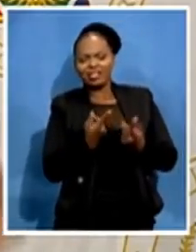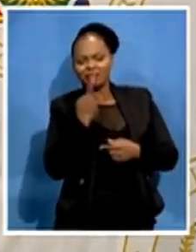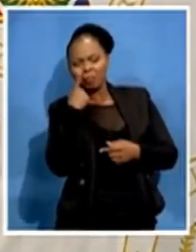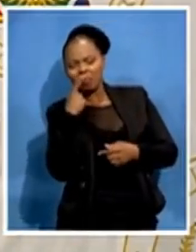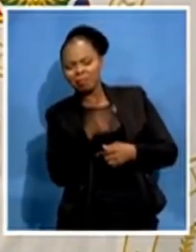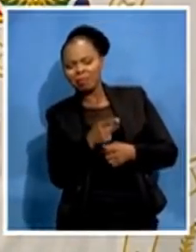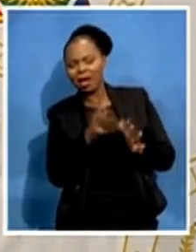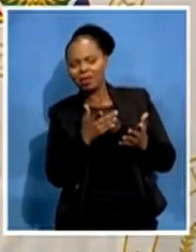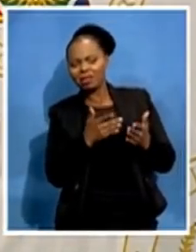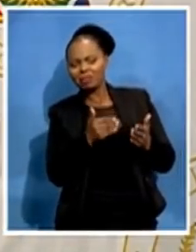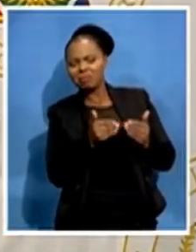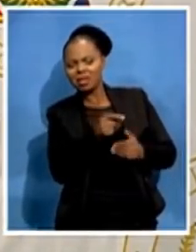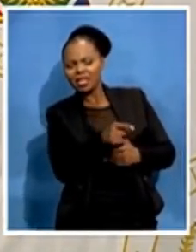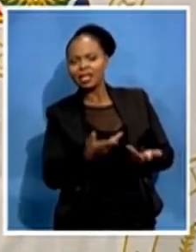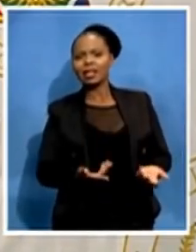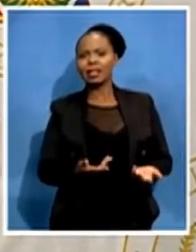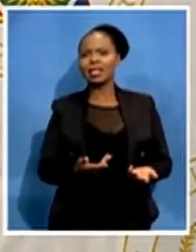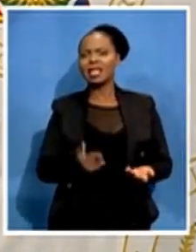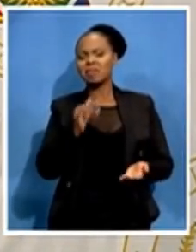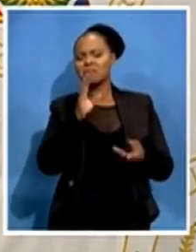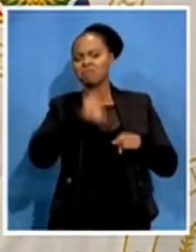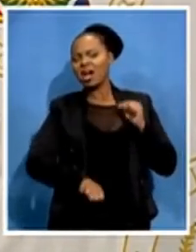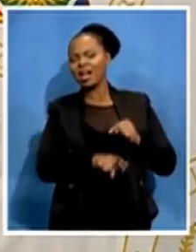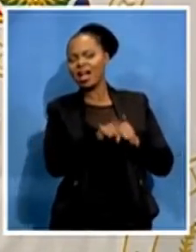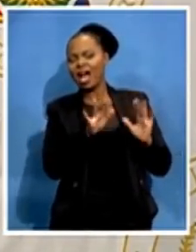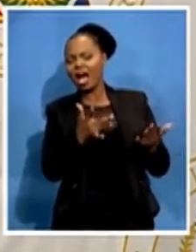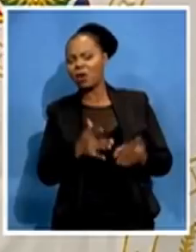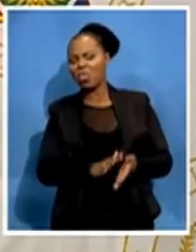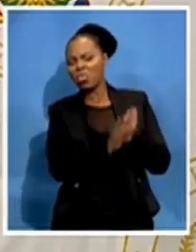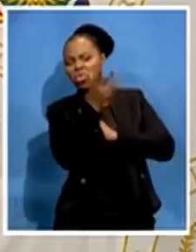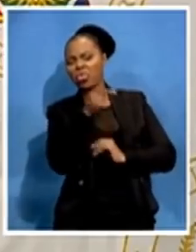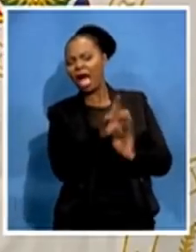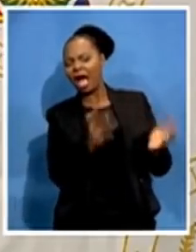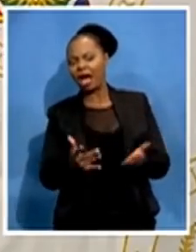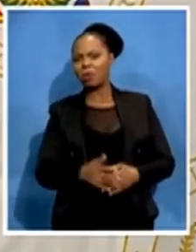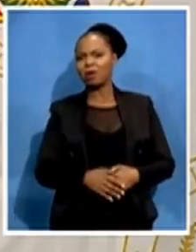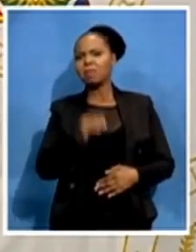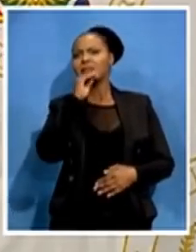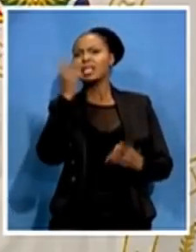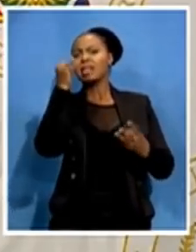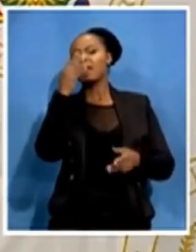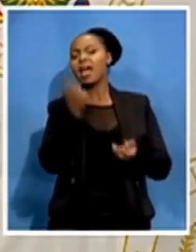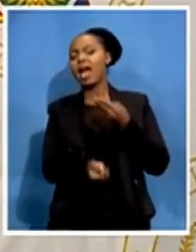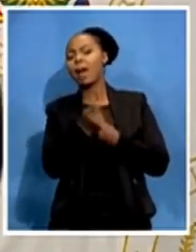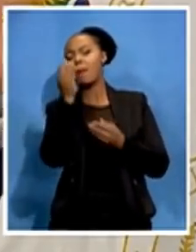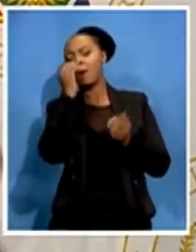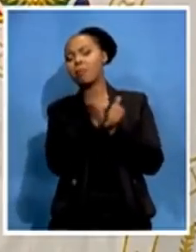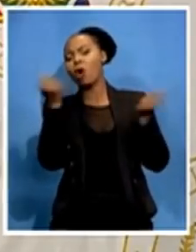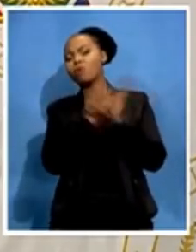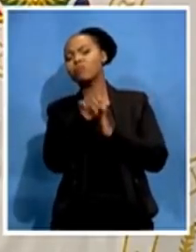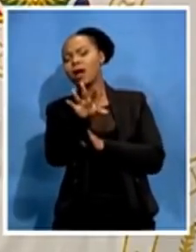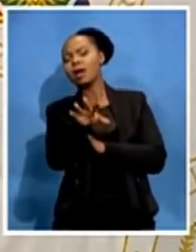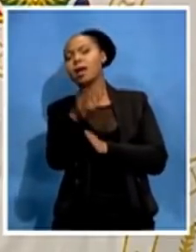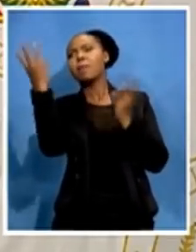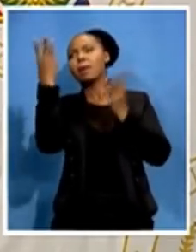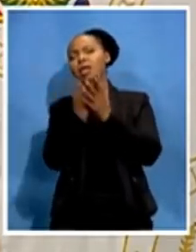up, the public may begin to see him as this irresponsible person who was mistakenly appointed to the position of chief judge. They are entitled to